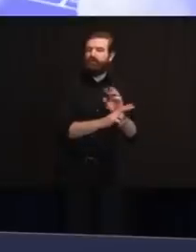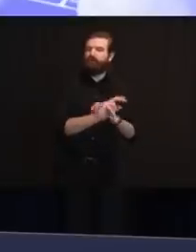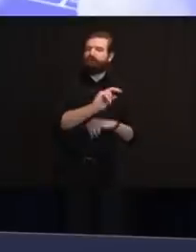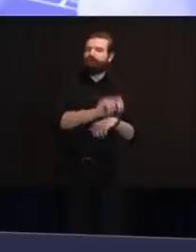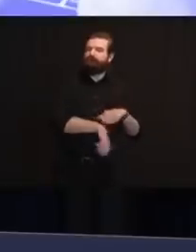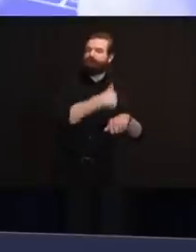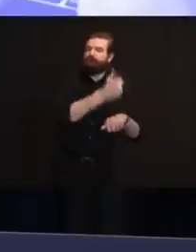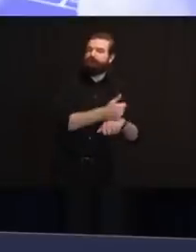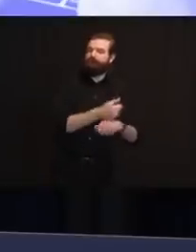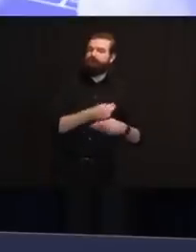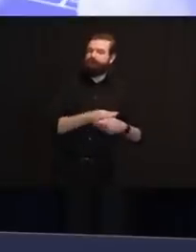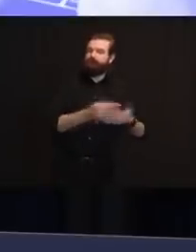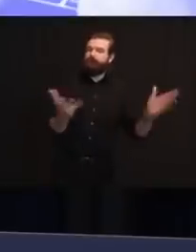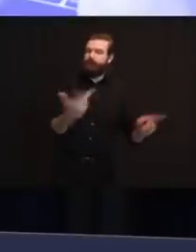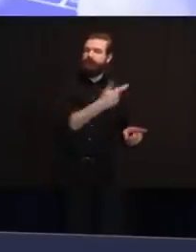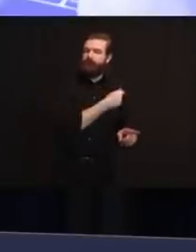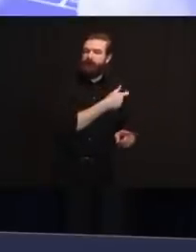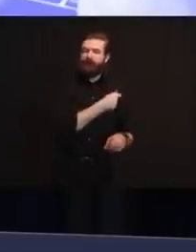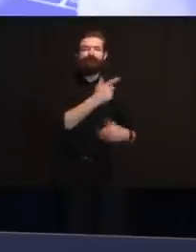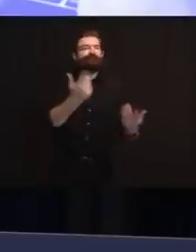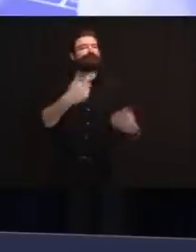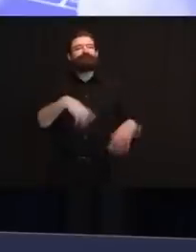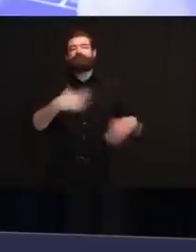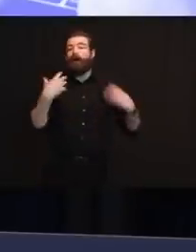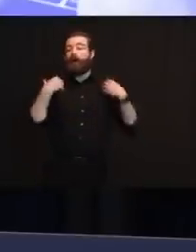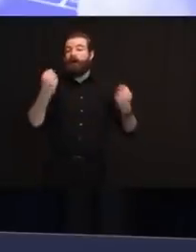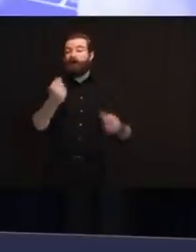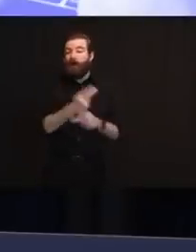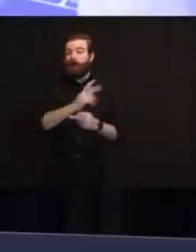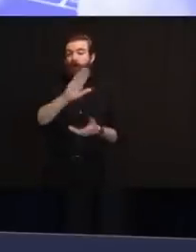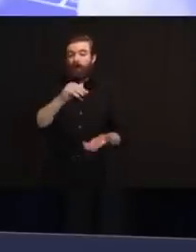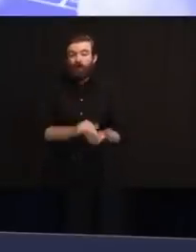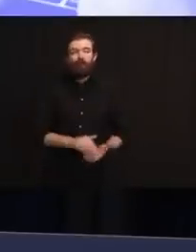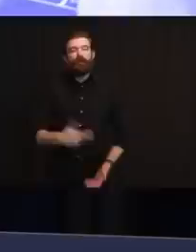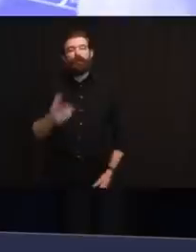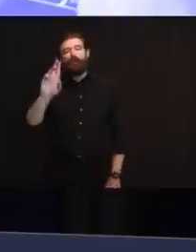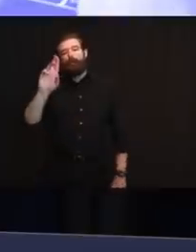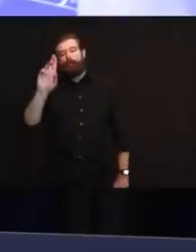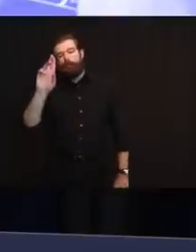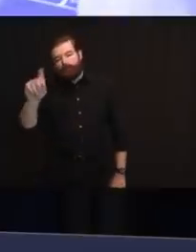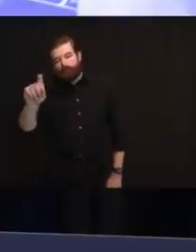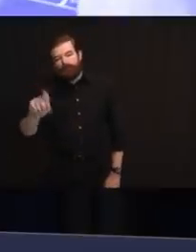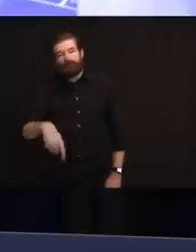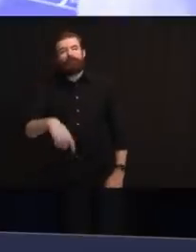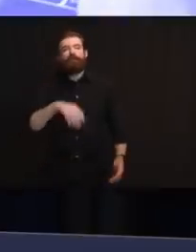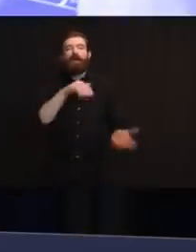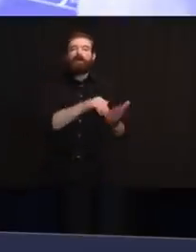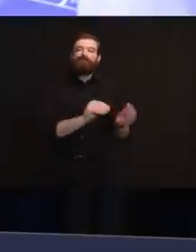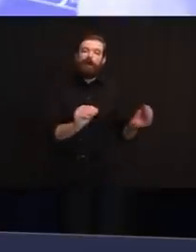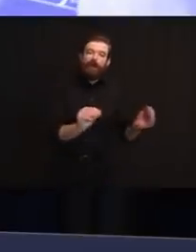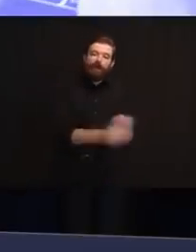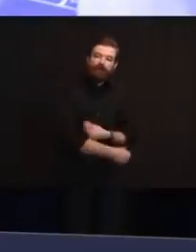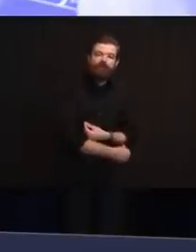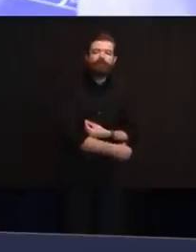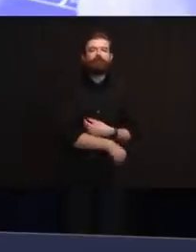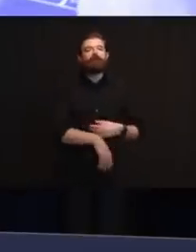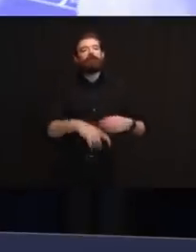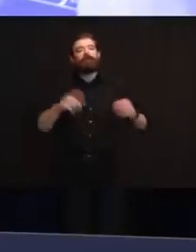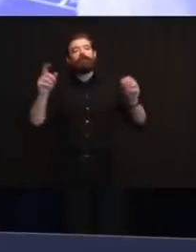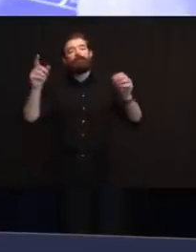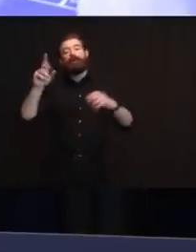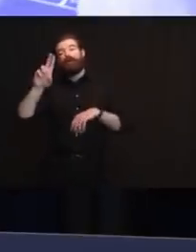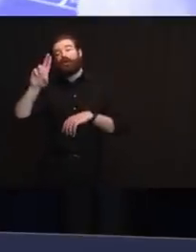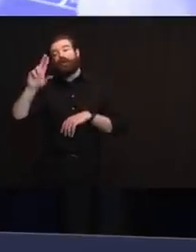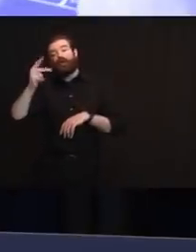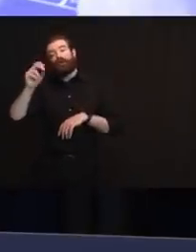select retail pharmacies, primary care practices, and urgent care centers. And the list will continue to expand as we move through the